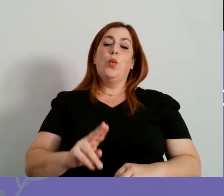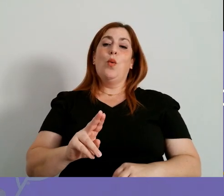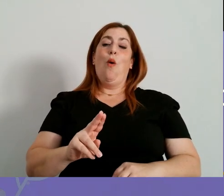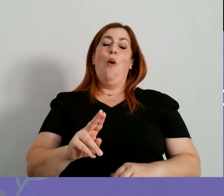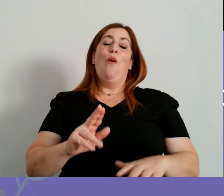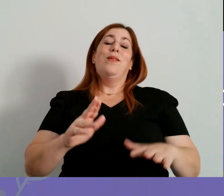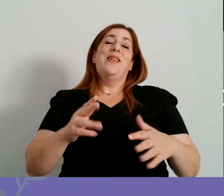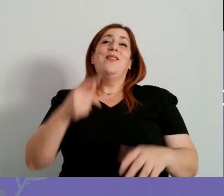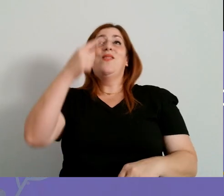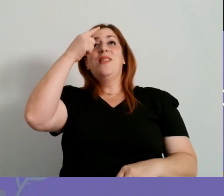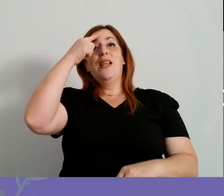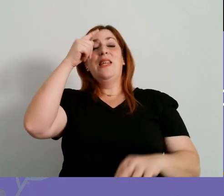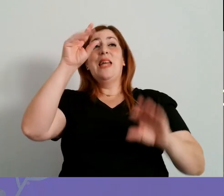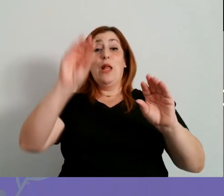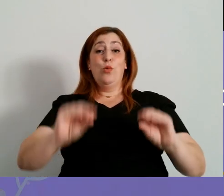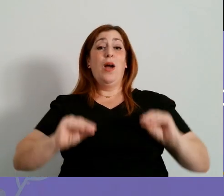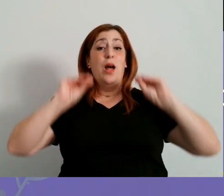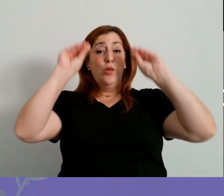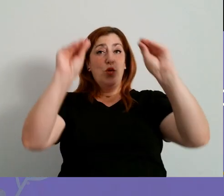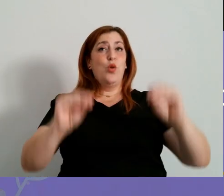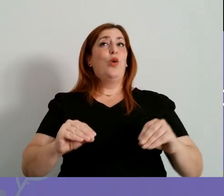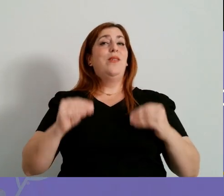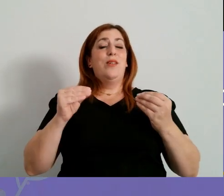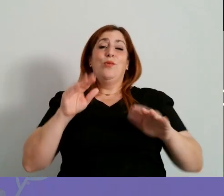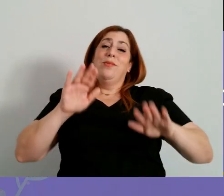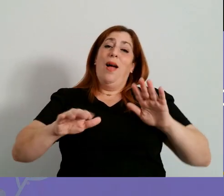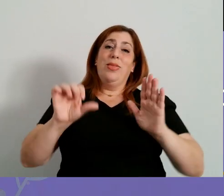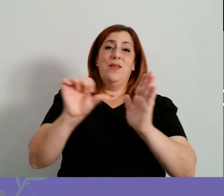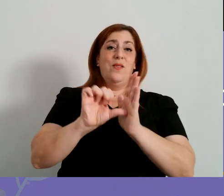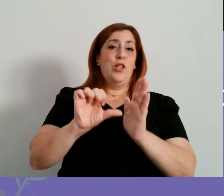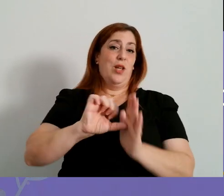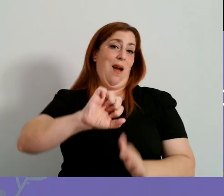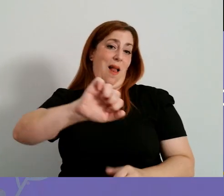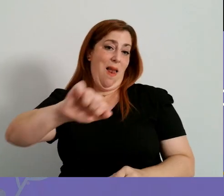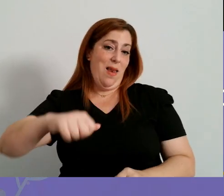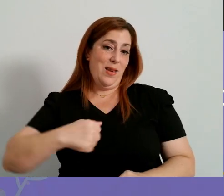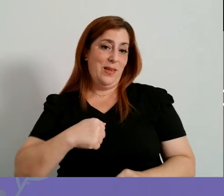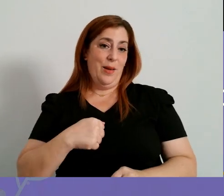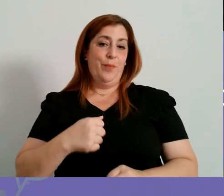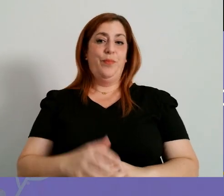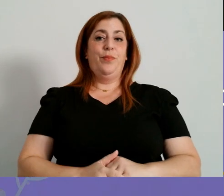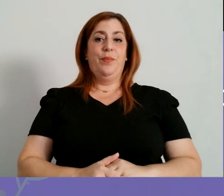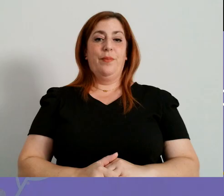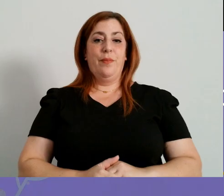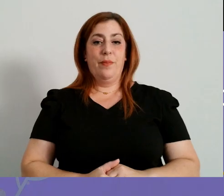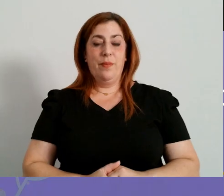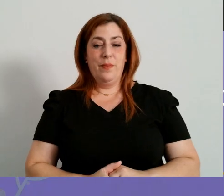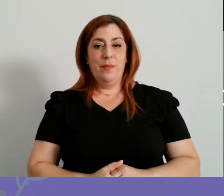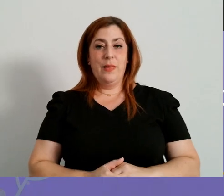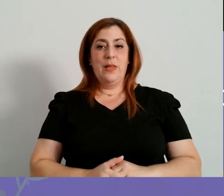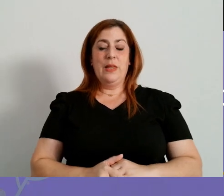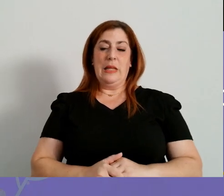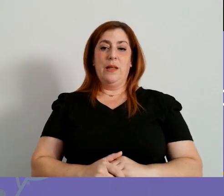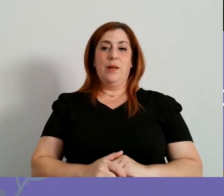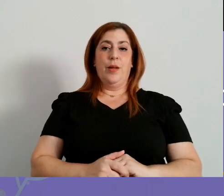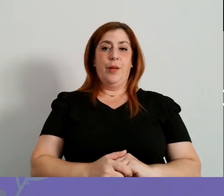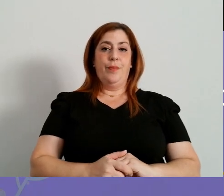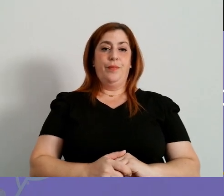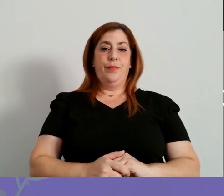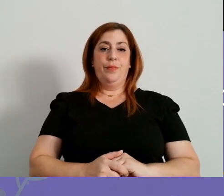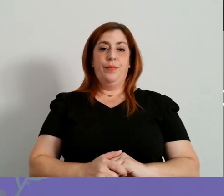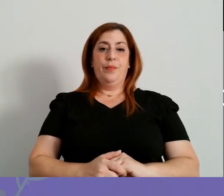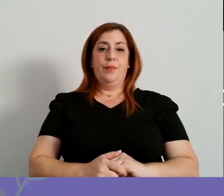bit more difficult for us, alongside a lot of different aspects that make education a bit more difficult for